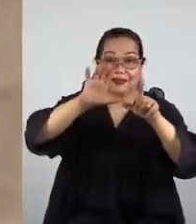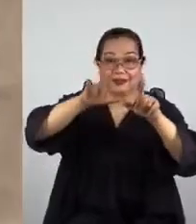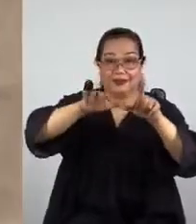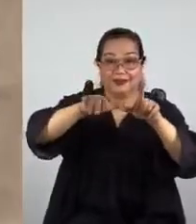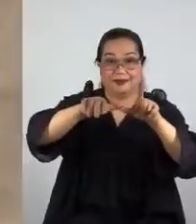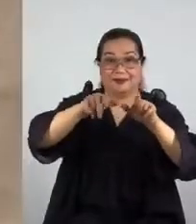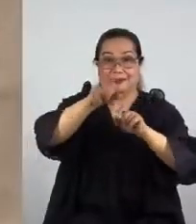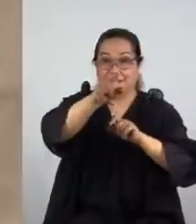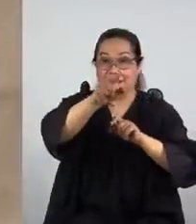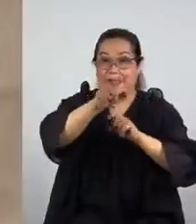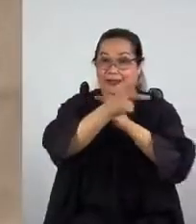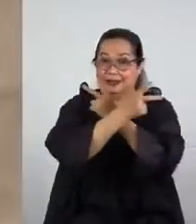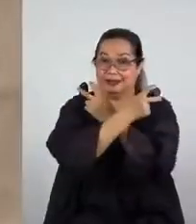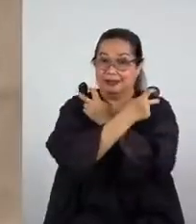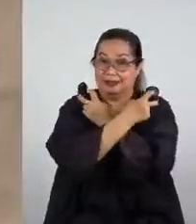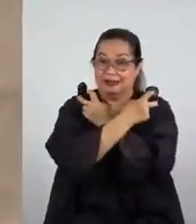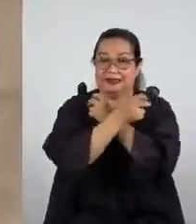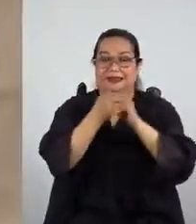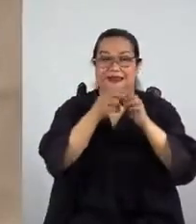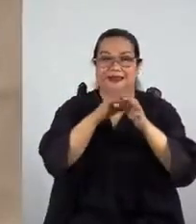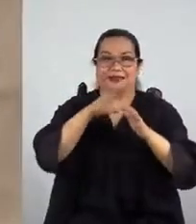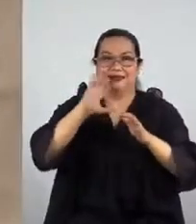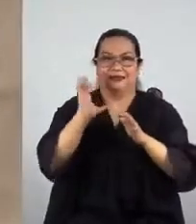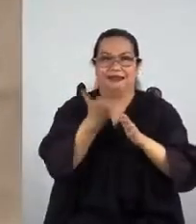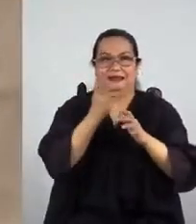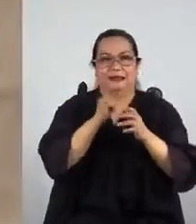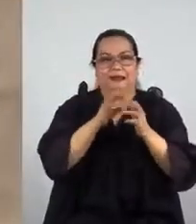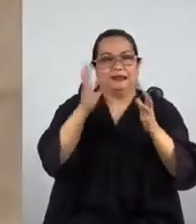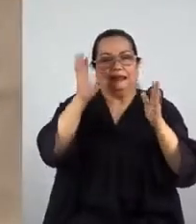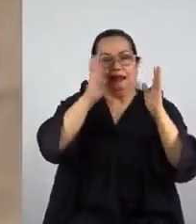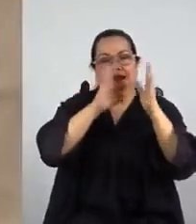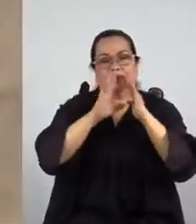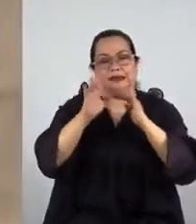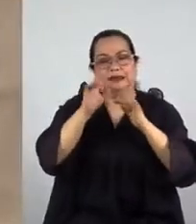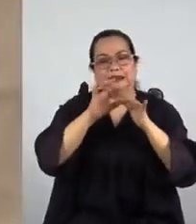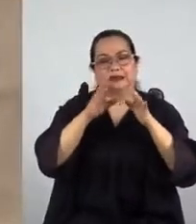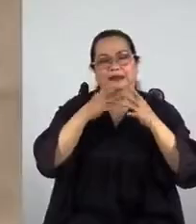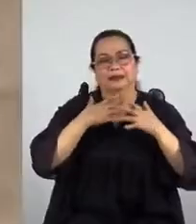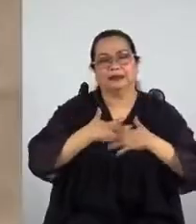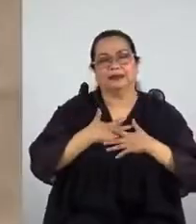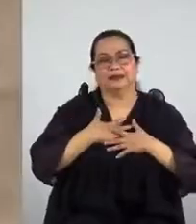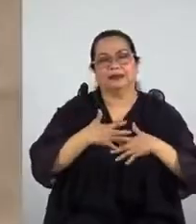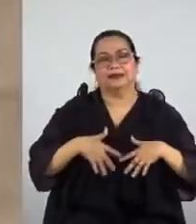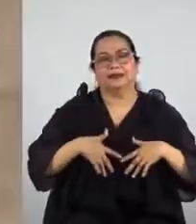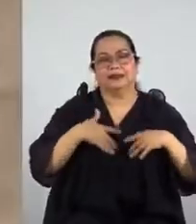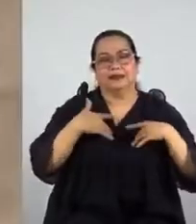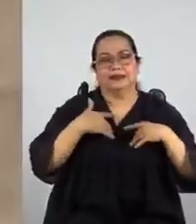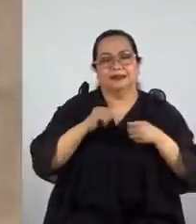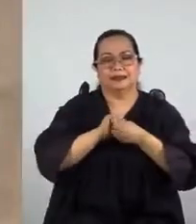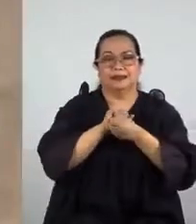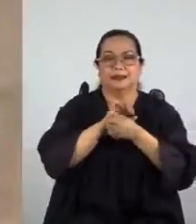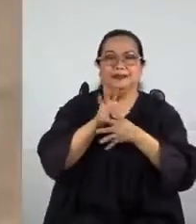Or you are in a toxic environment. You cannot change. Or this pandemic,